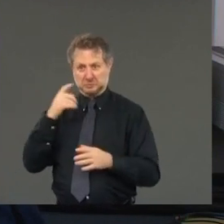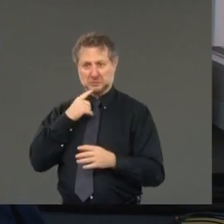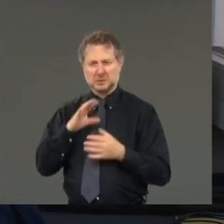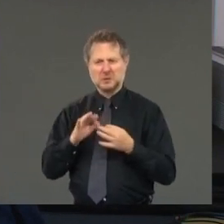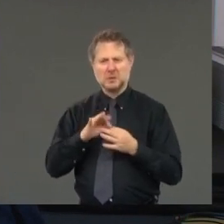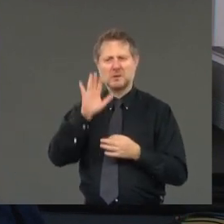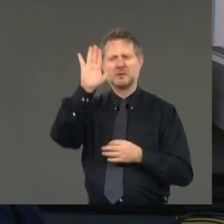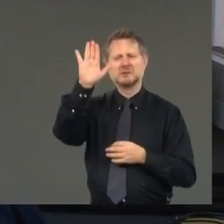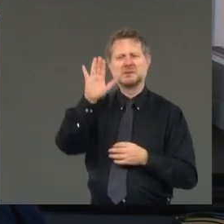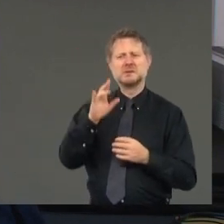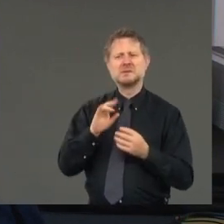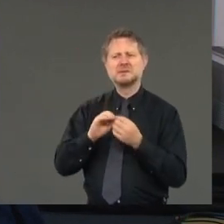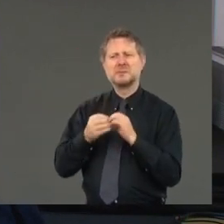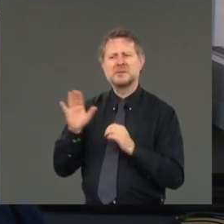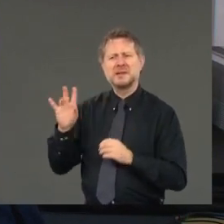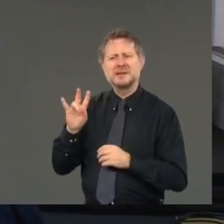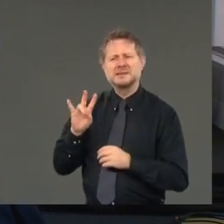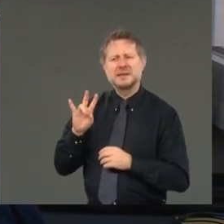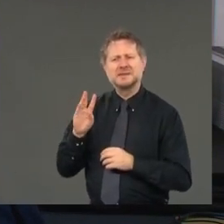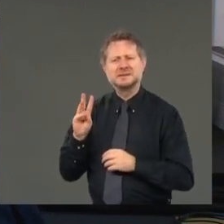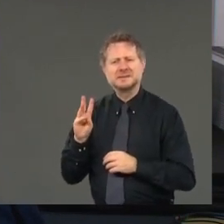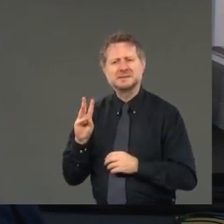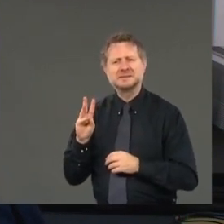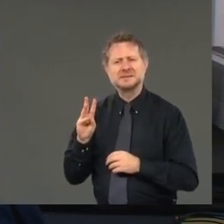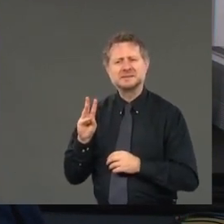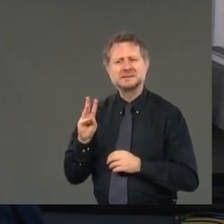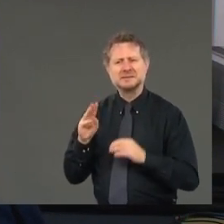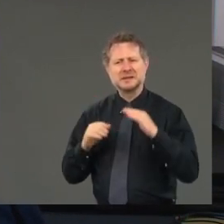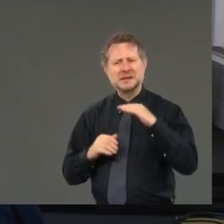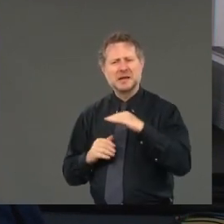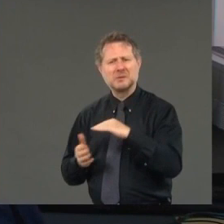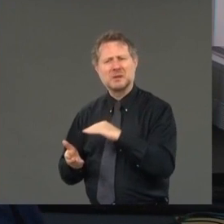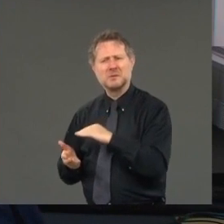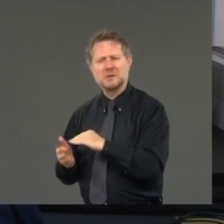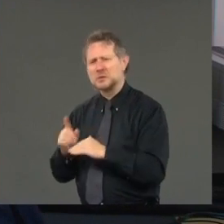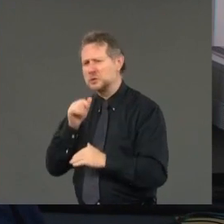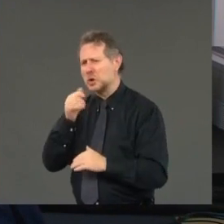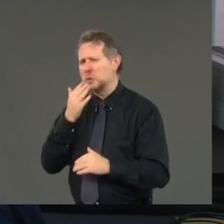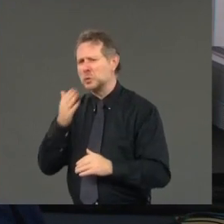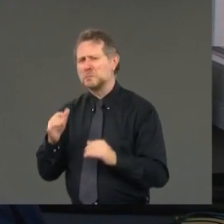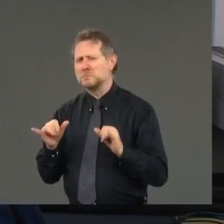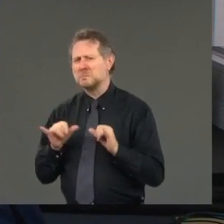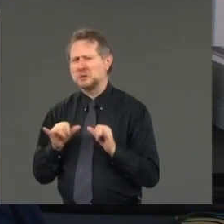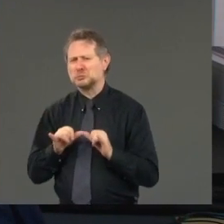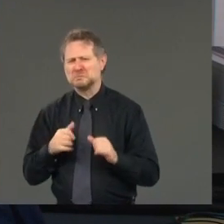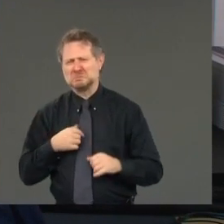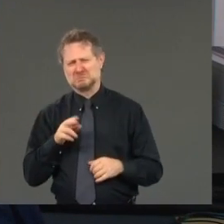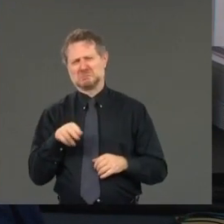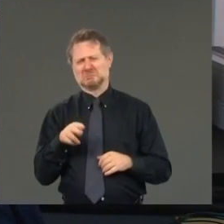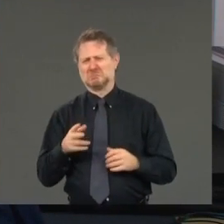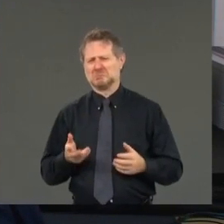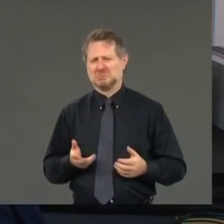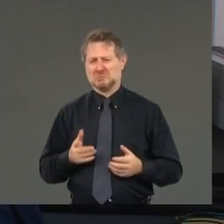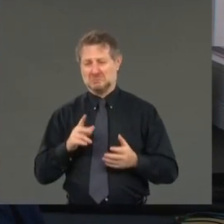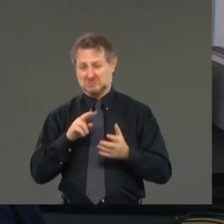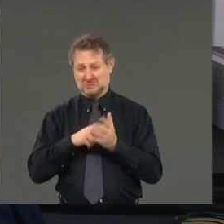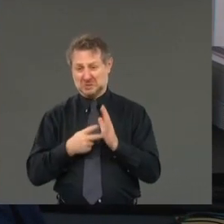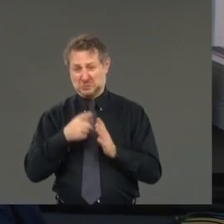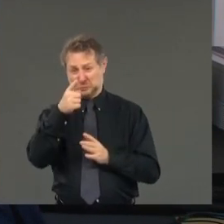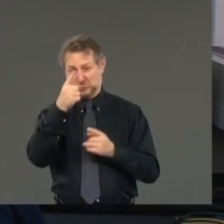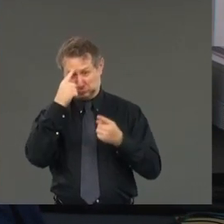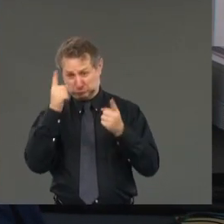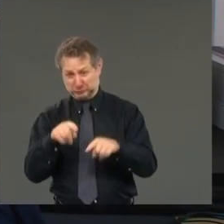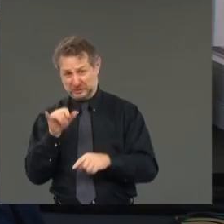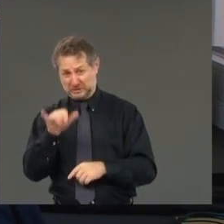76, whereas looking at the decline wasn't working as an effective measure for them. So are you aligned on that point, the